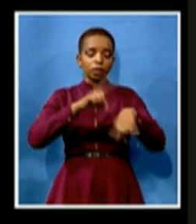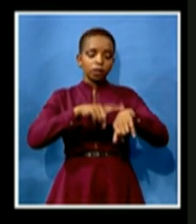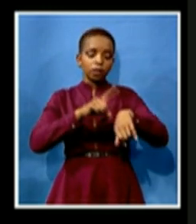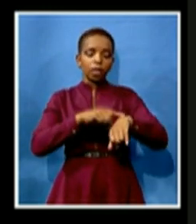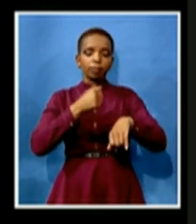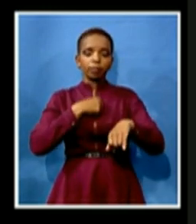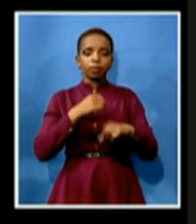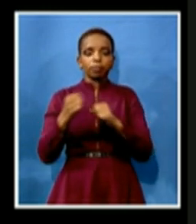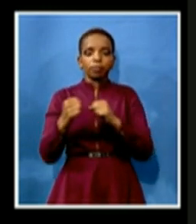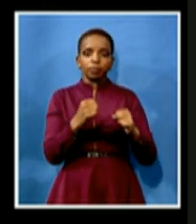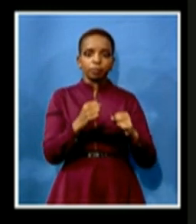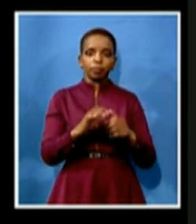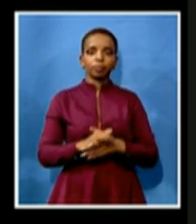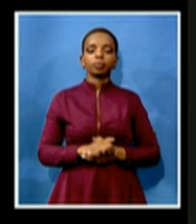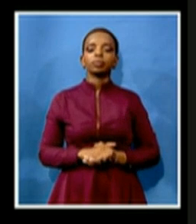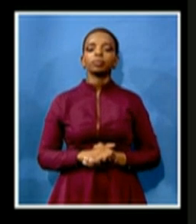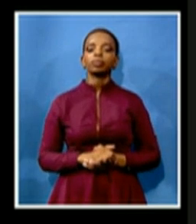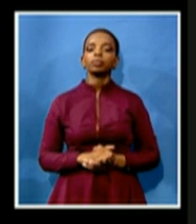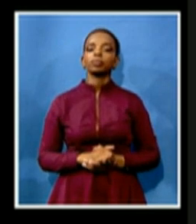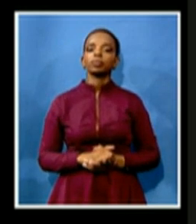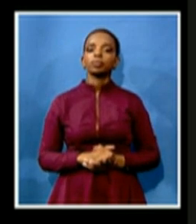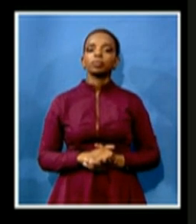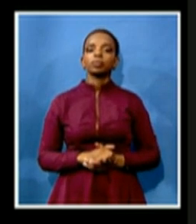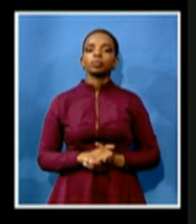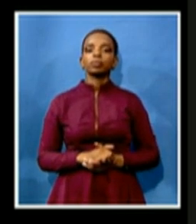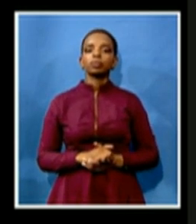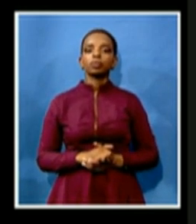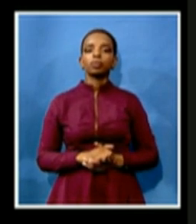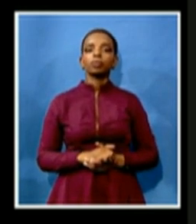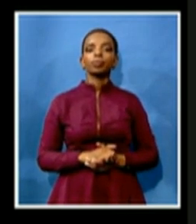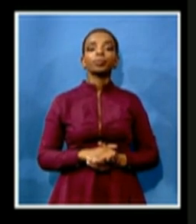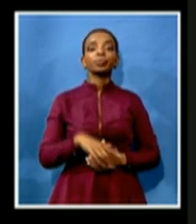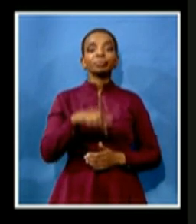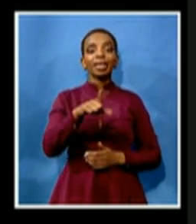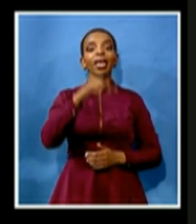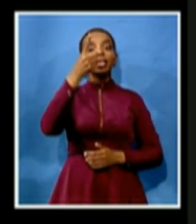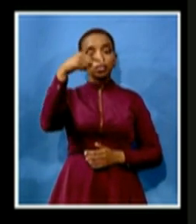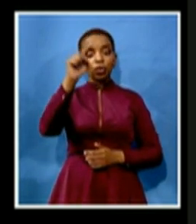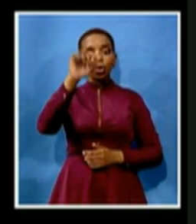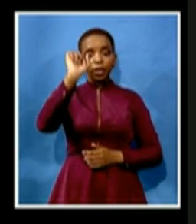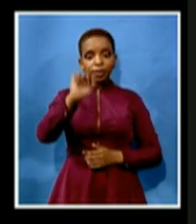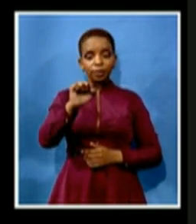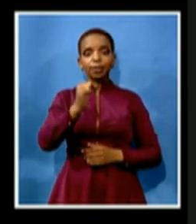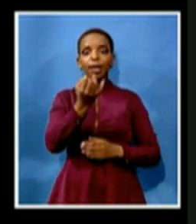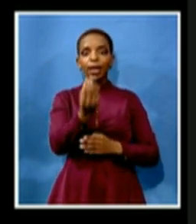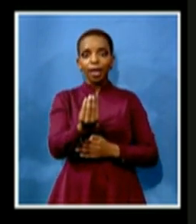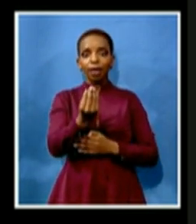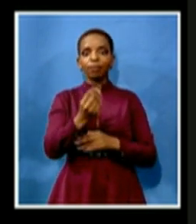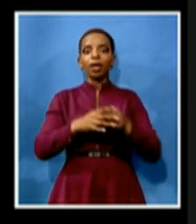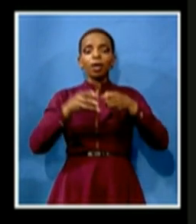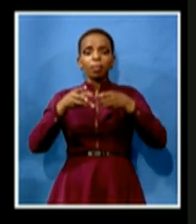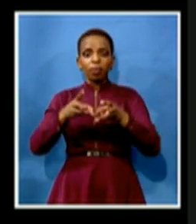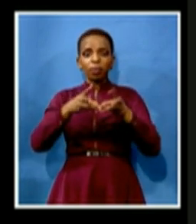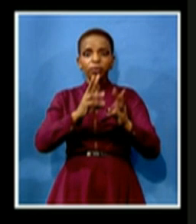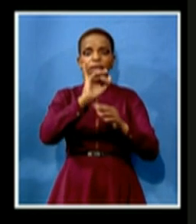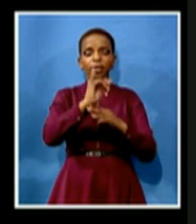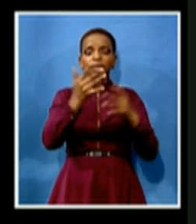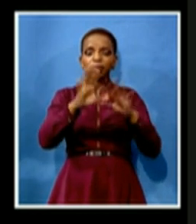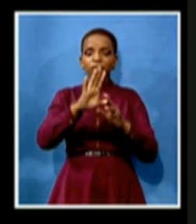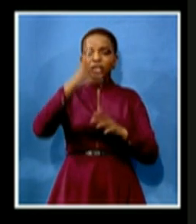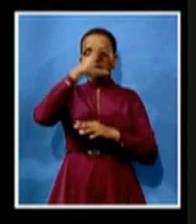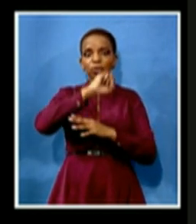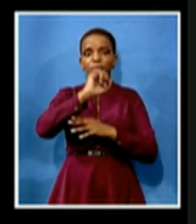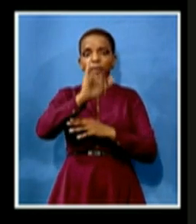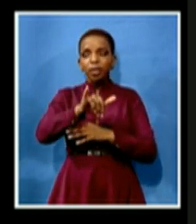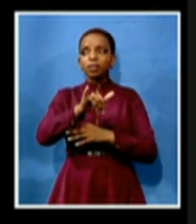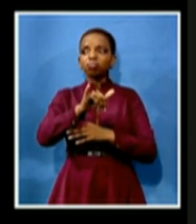if that's all correct, then models that assume much higher herd immunity thresholds, much higher attack rates, much higher ultimate prevalence